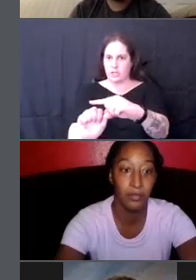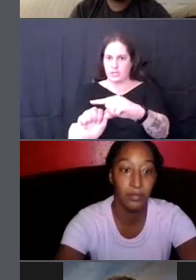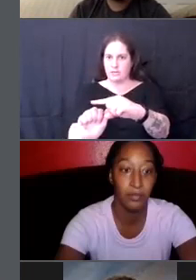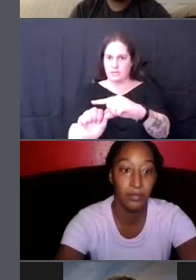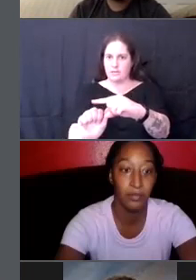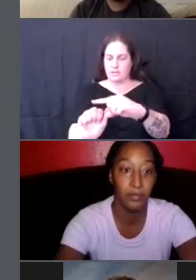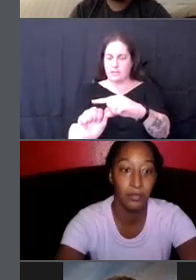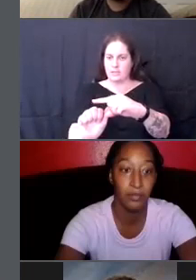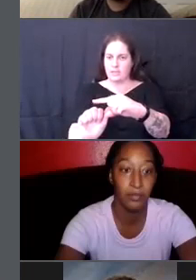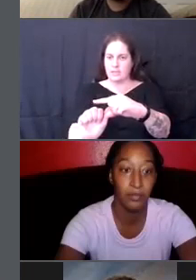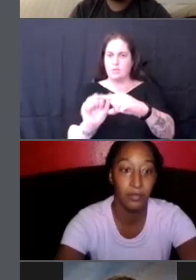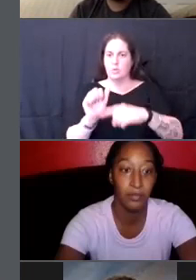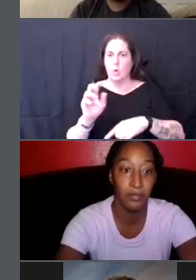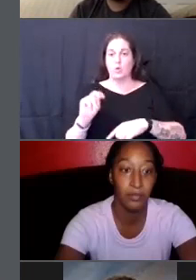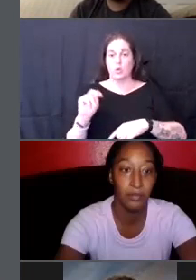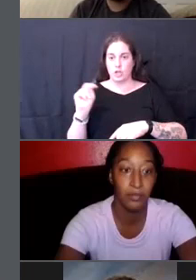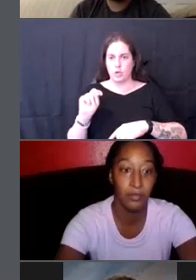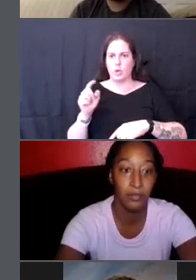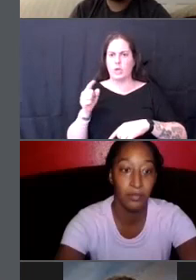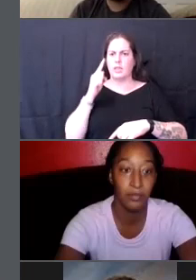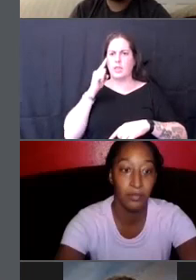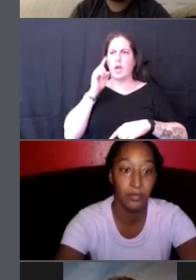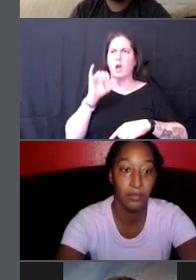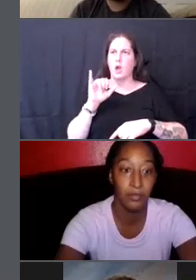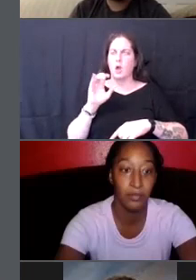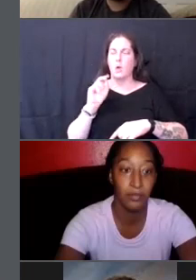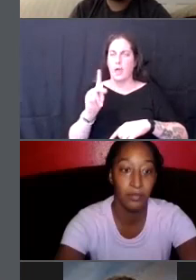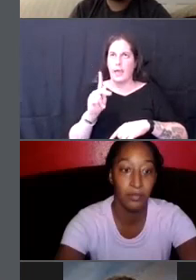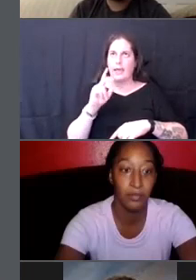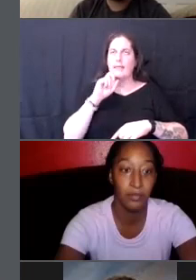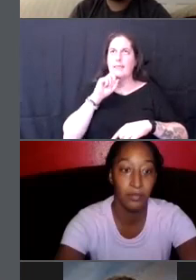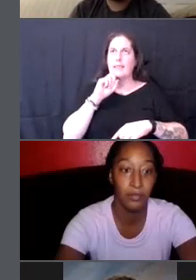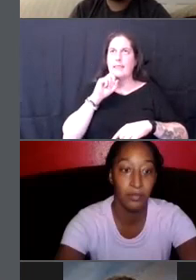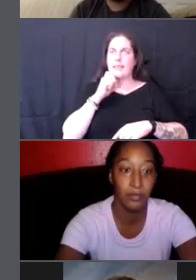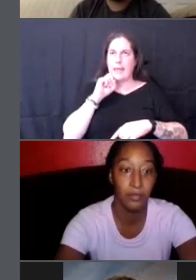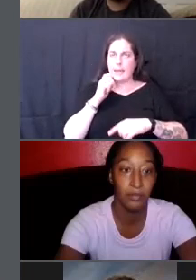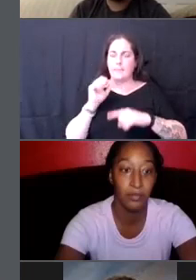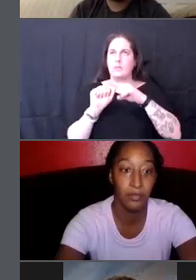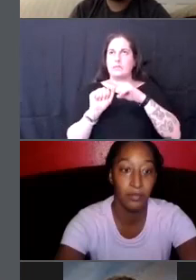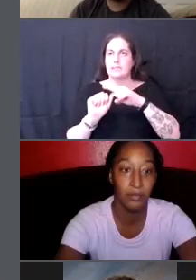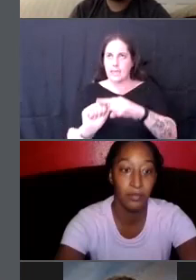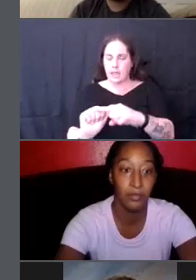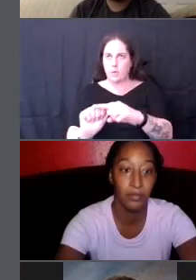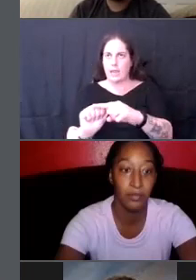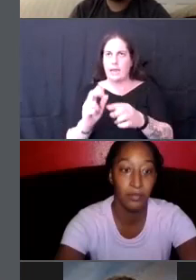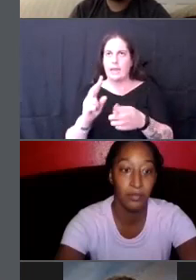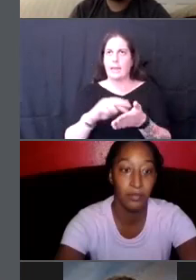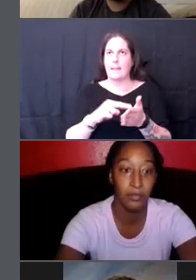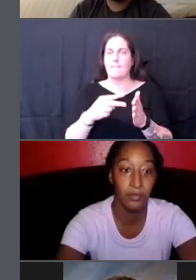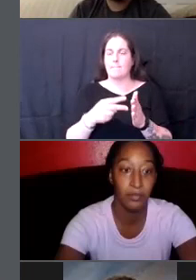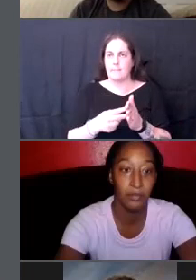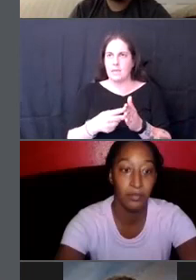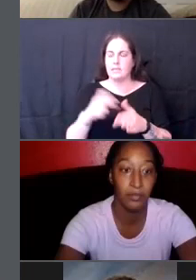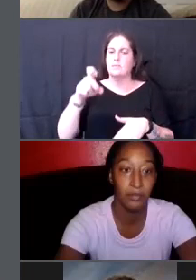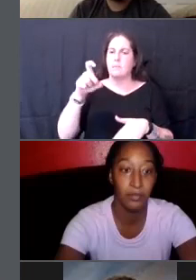So he reasons that if that apple is accelerating, there must be a net